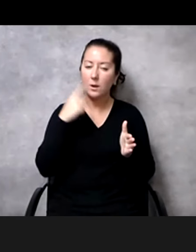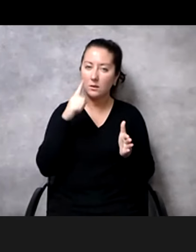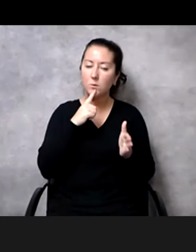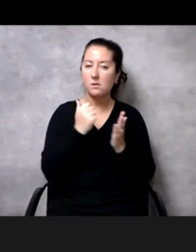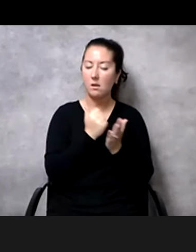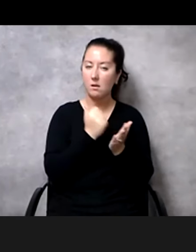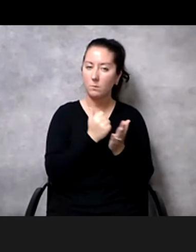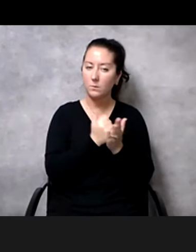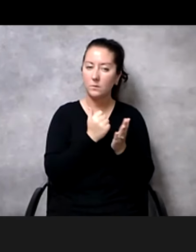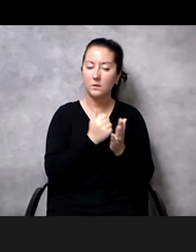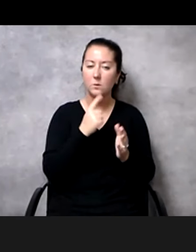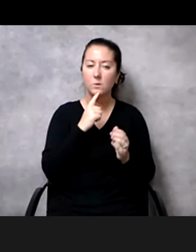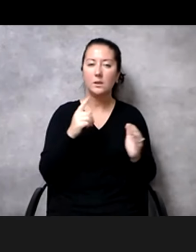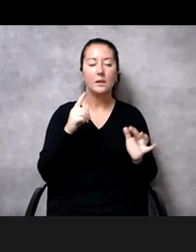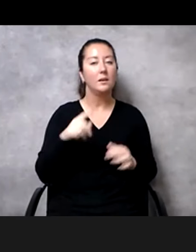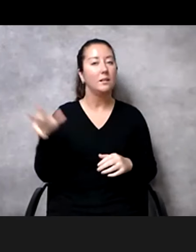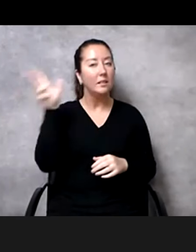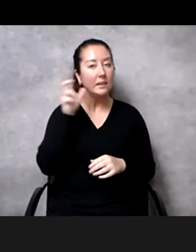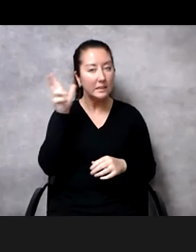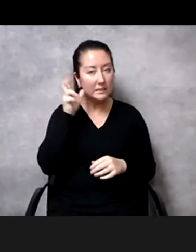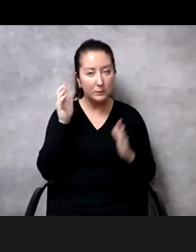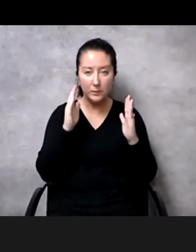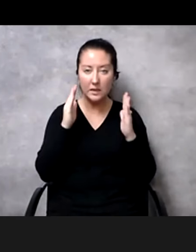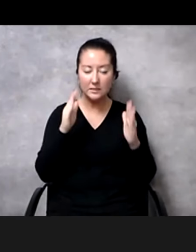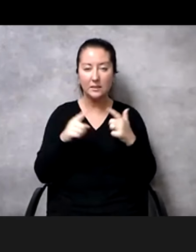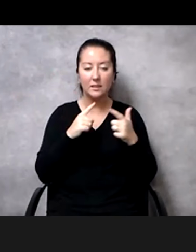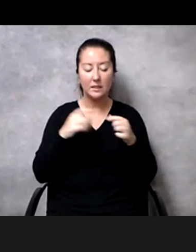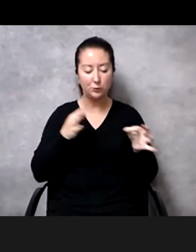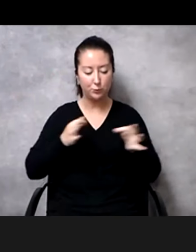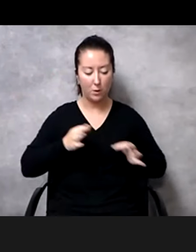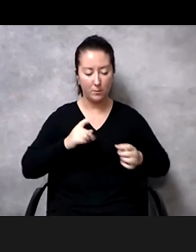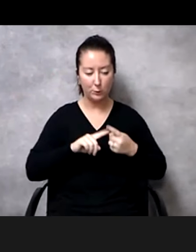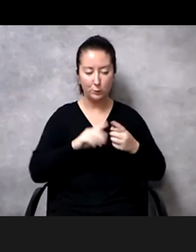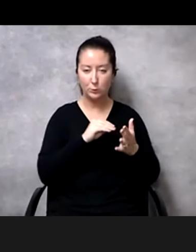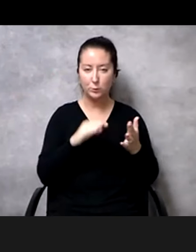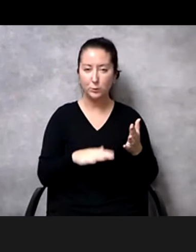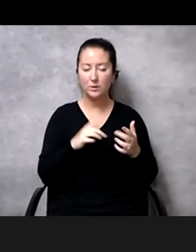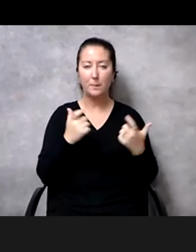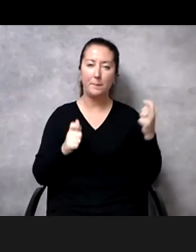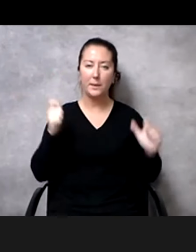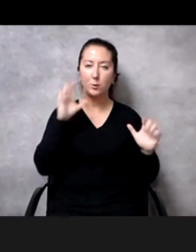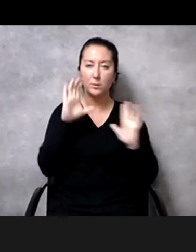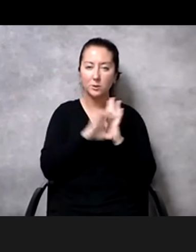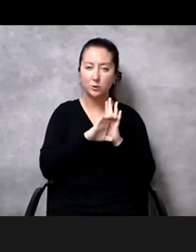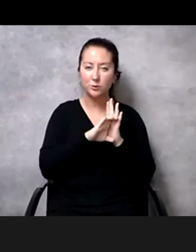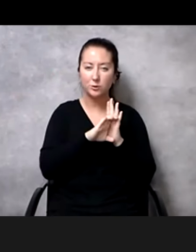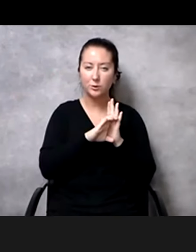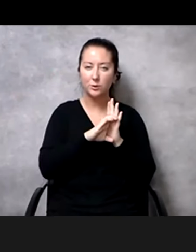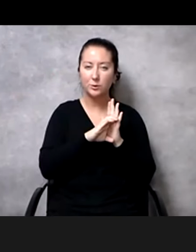and actively listening to that and then describing to them just the bigger picture